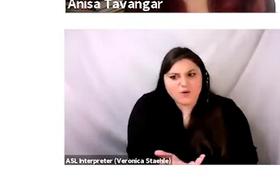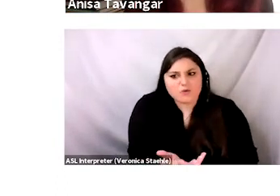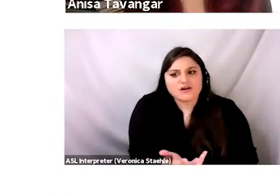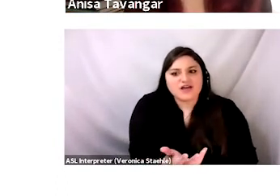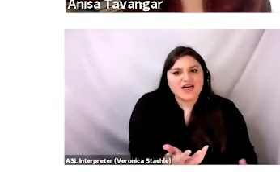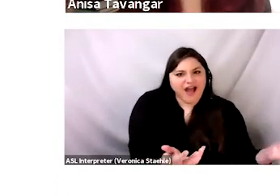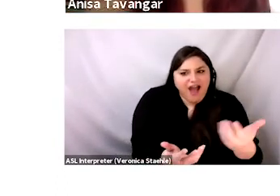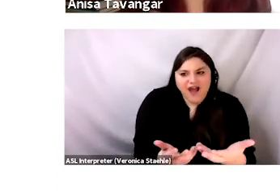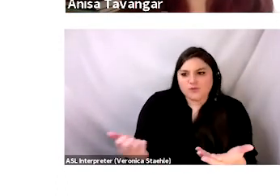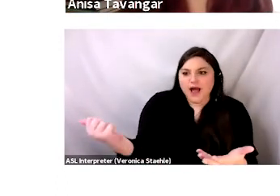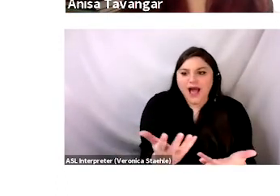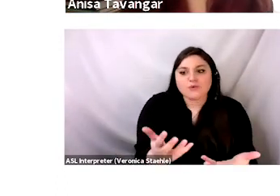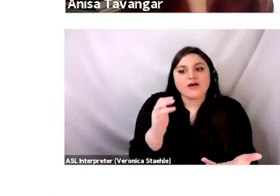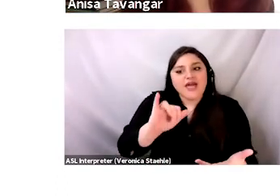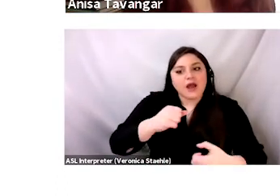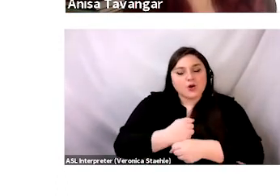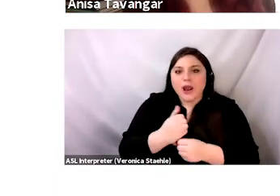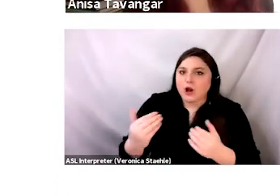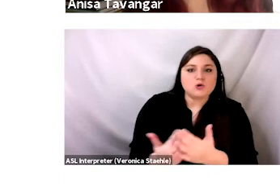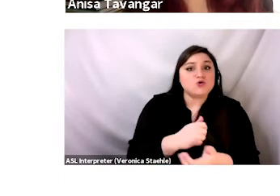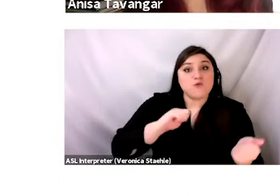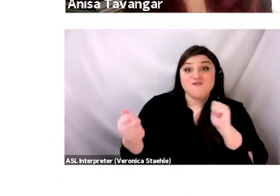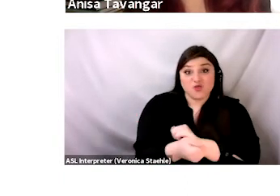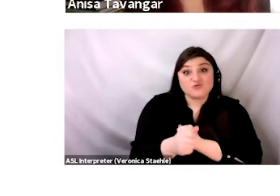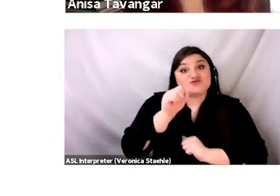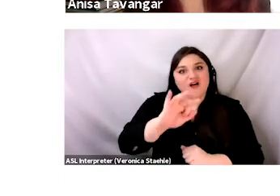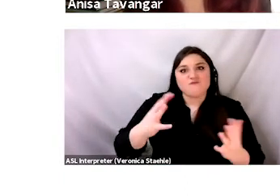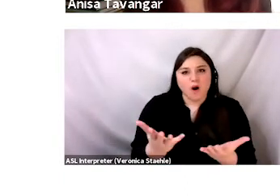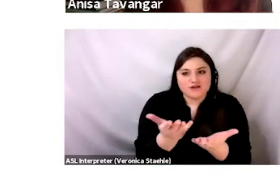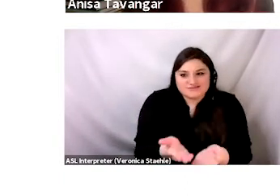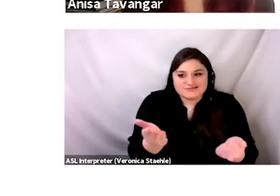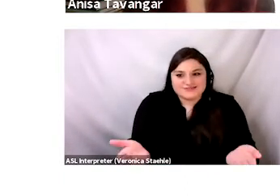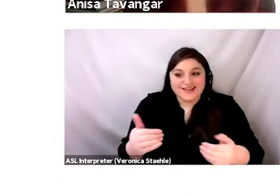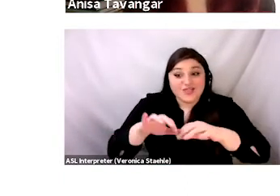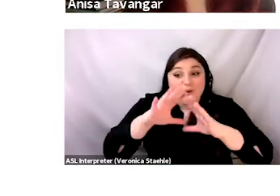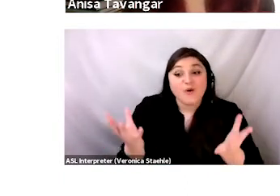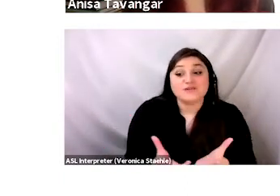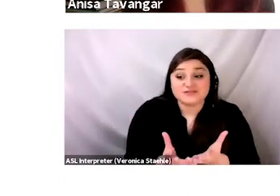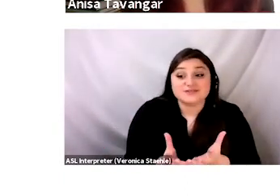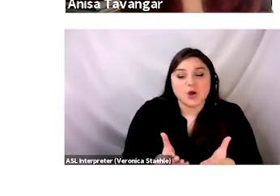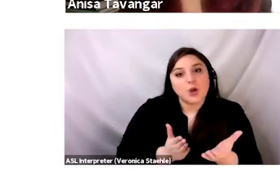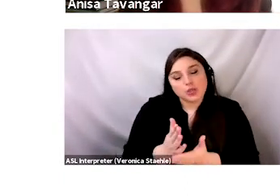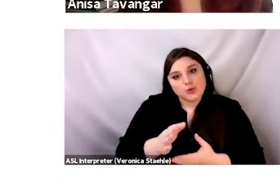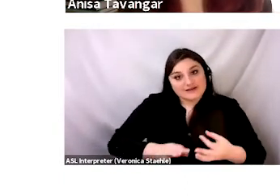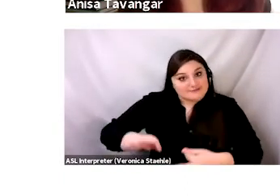our relationship to our material world through what we understand from a spiritual level. And